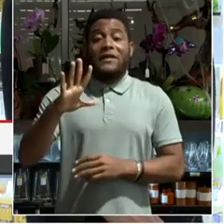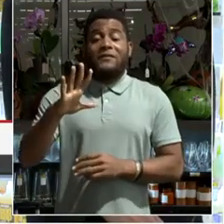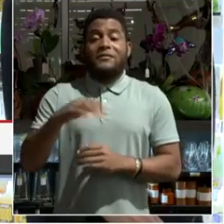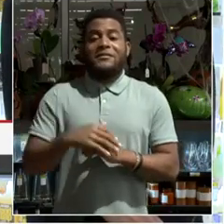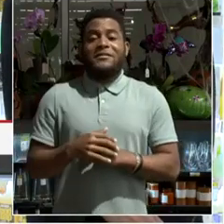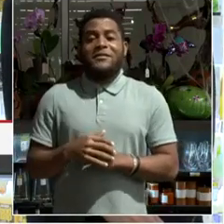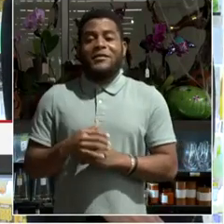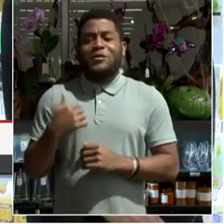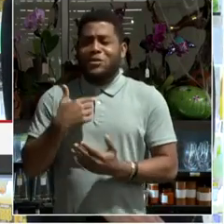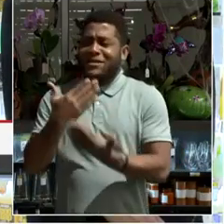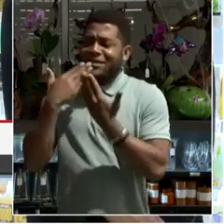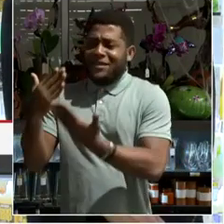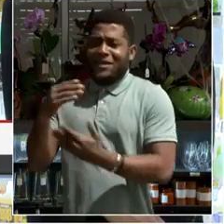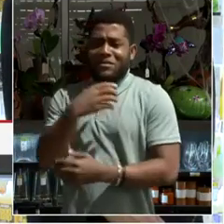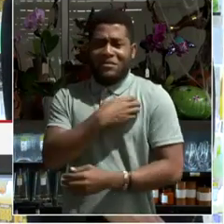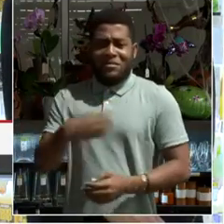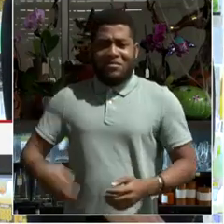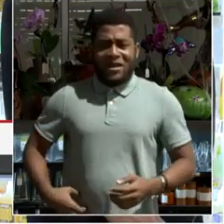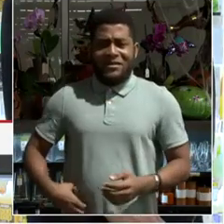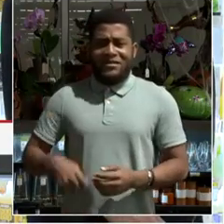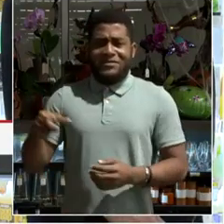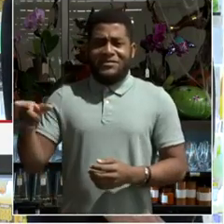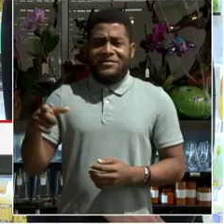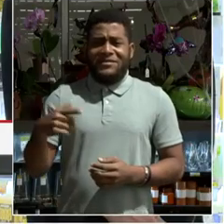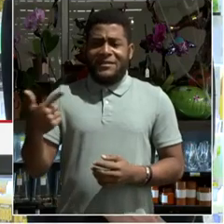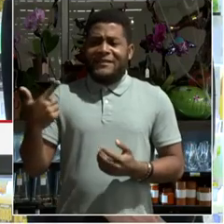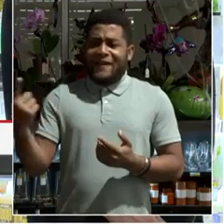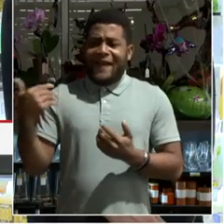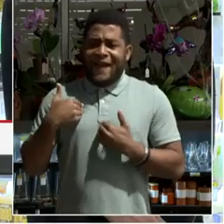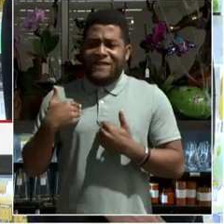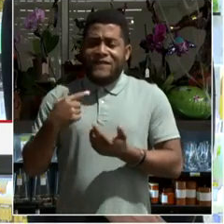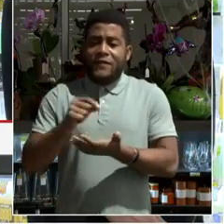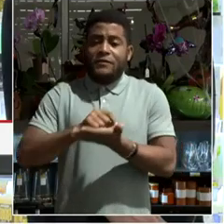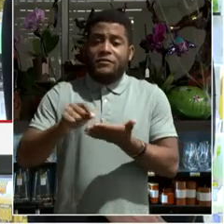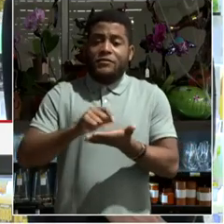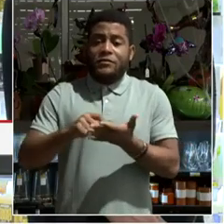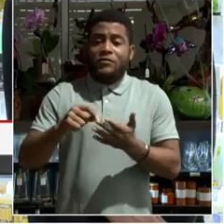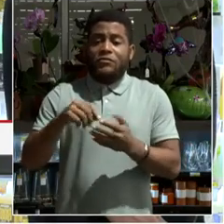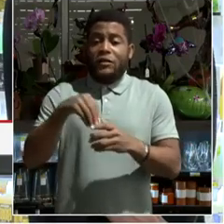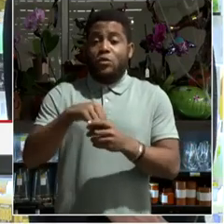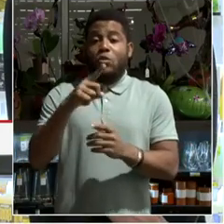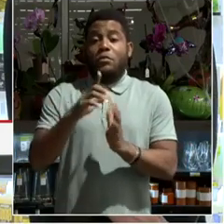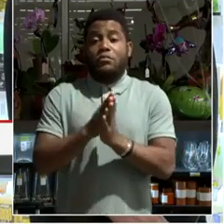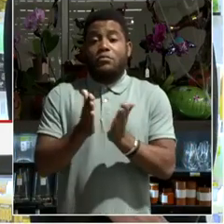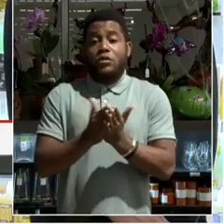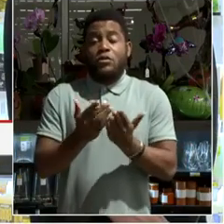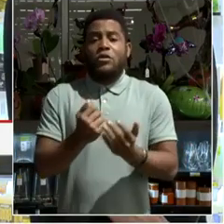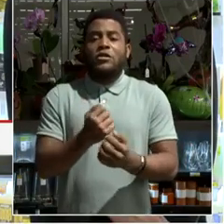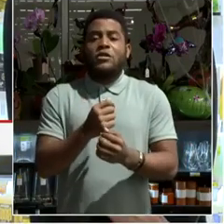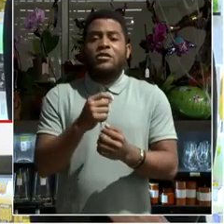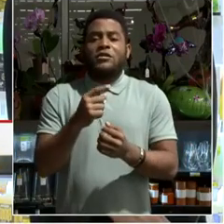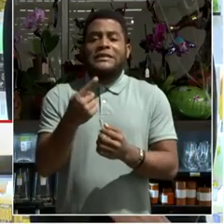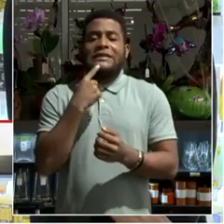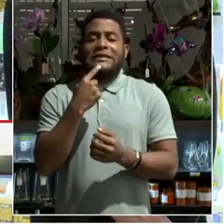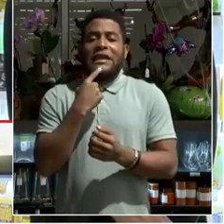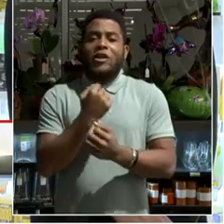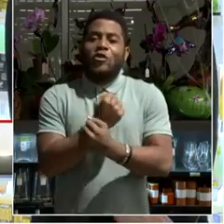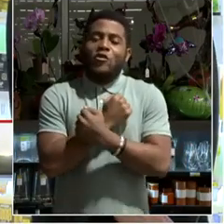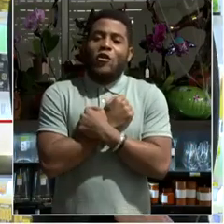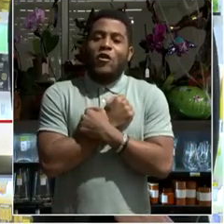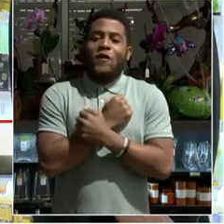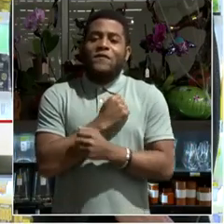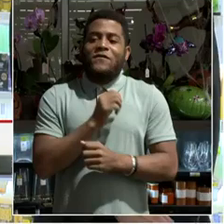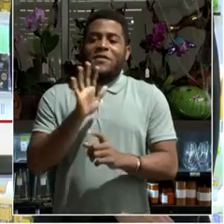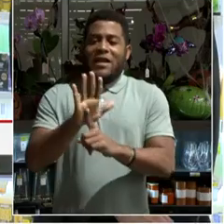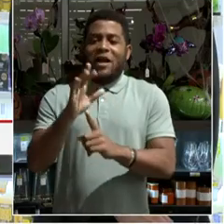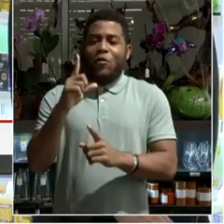Bowser. There's a written in a book that I read, it said, love thy neighbor, but love